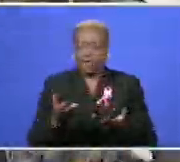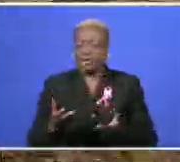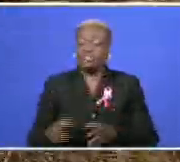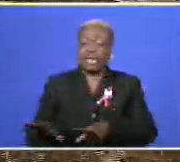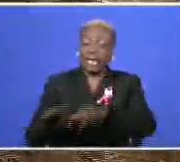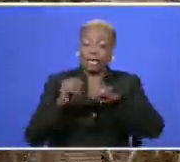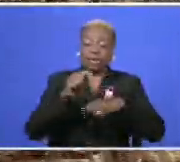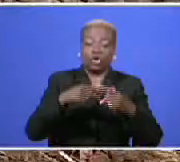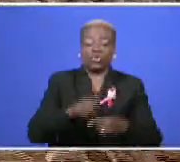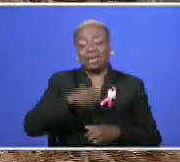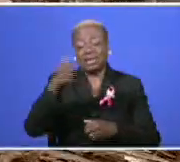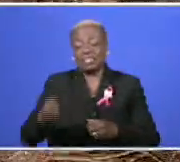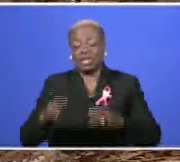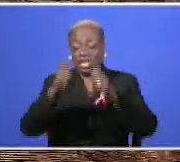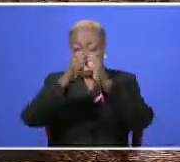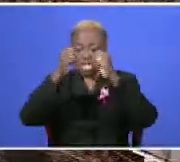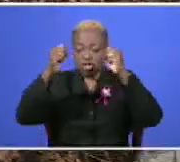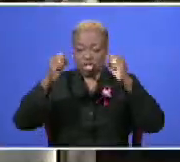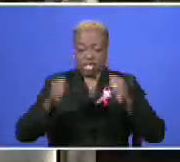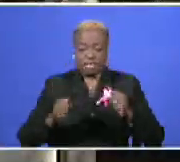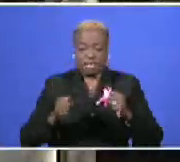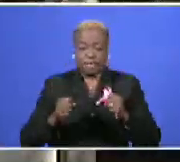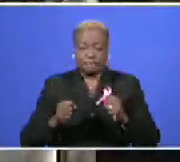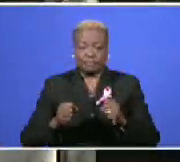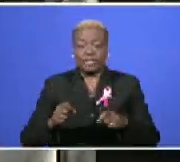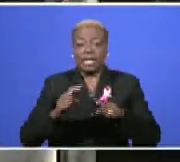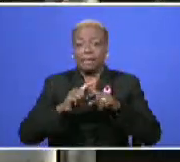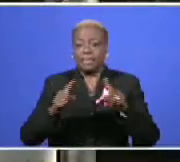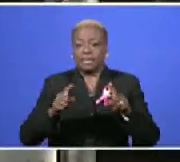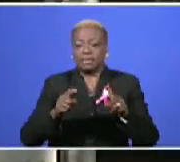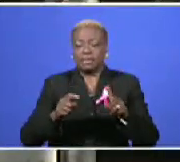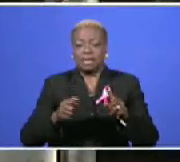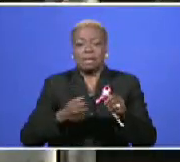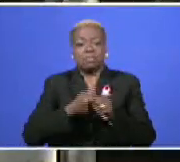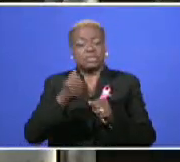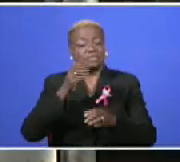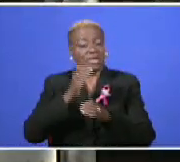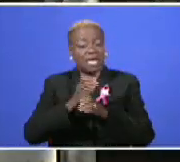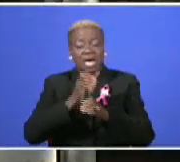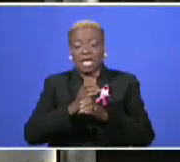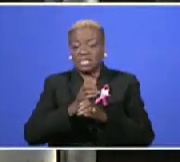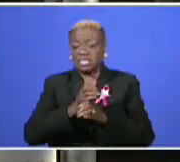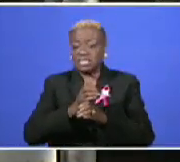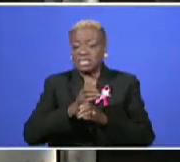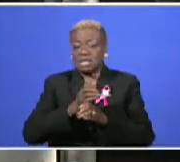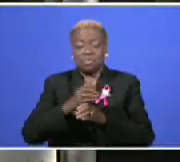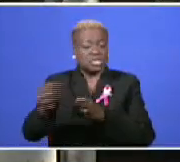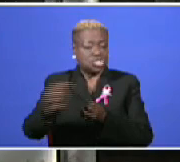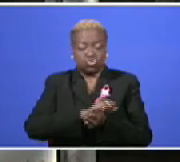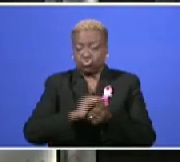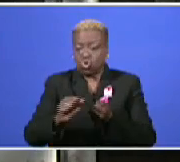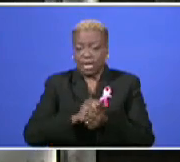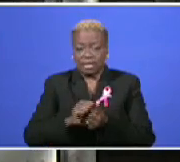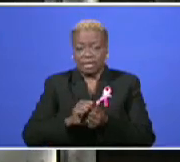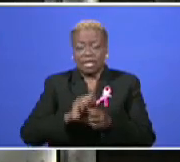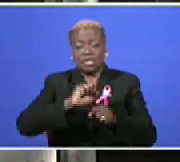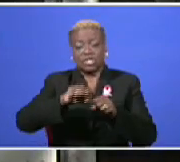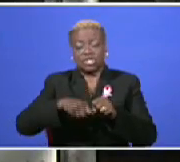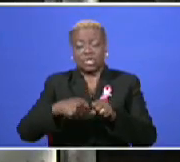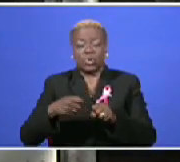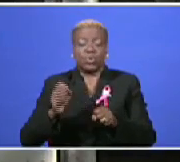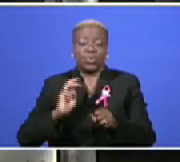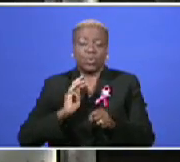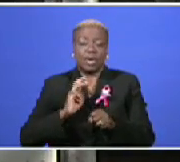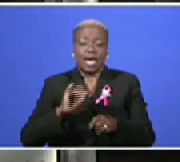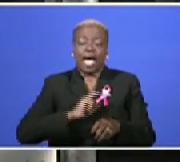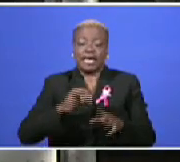shelter. But most of the cars in the parking lot was already destroyed. So we had to use our legs for it.